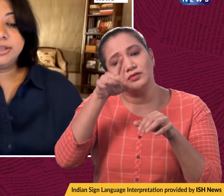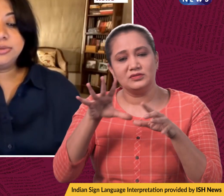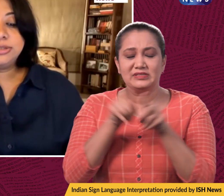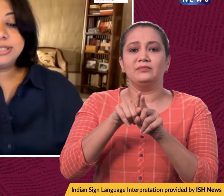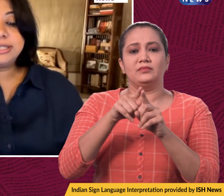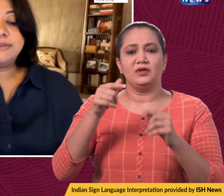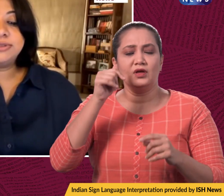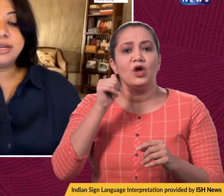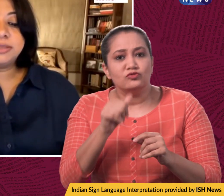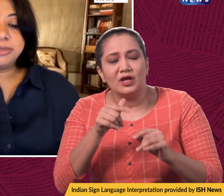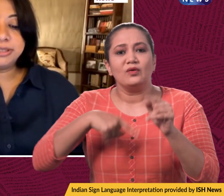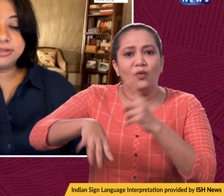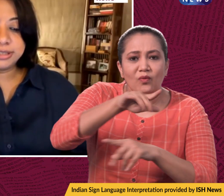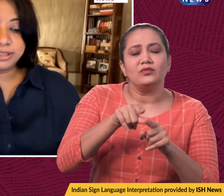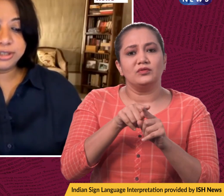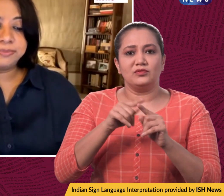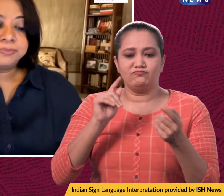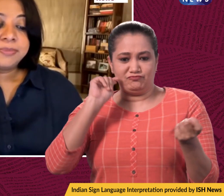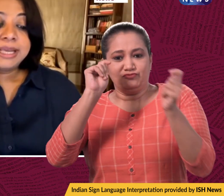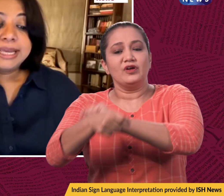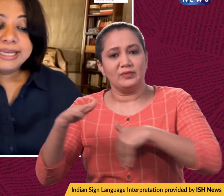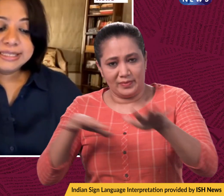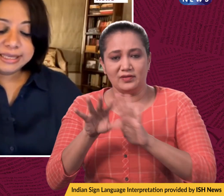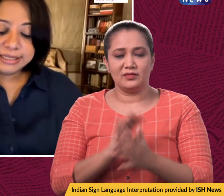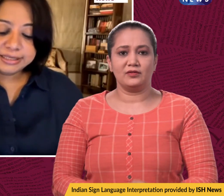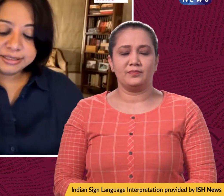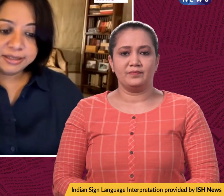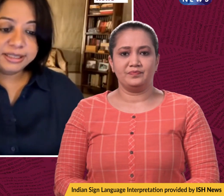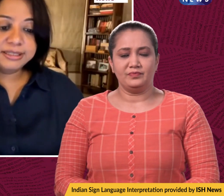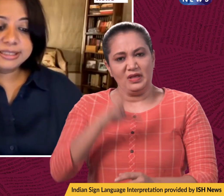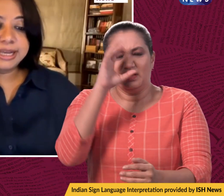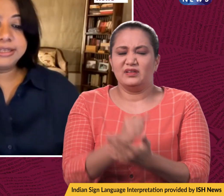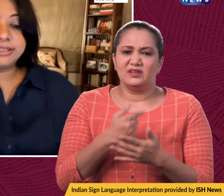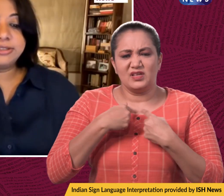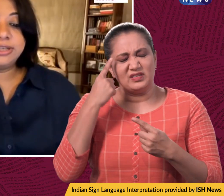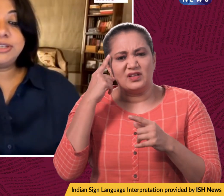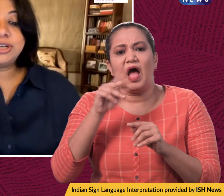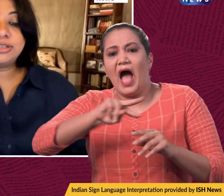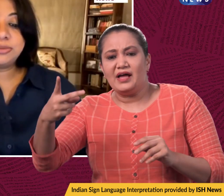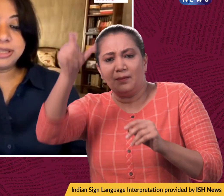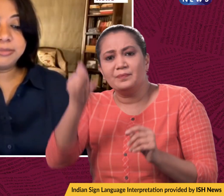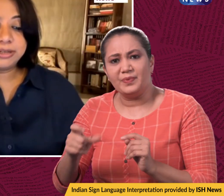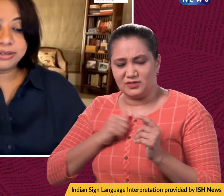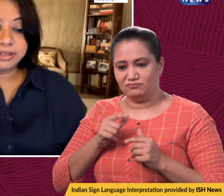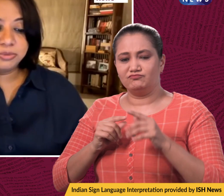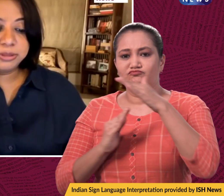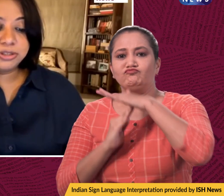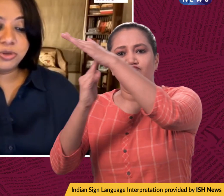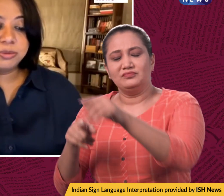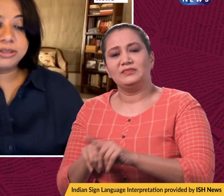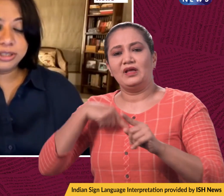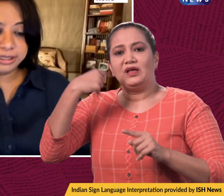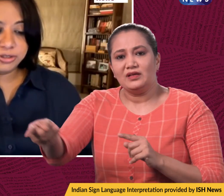he argued could save Sudan's political transition. He said that he had decided to give a chance to another man or another